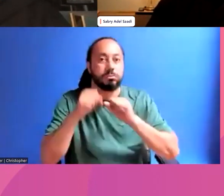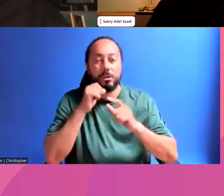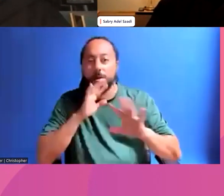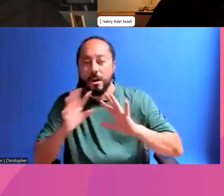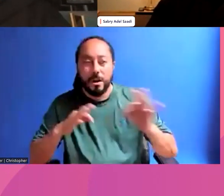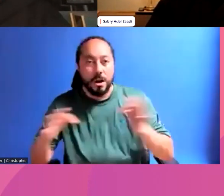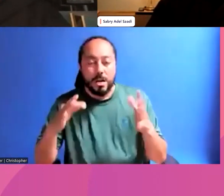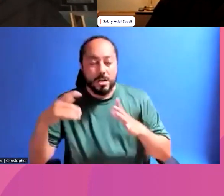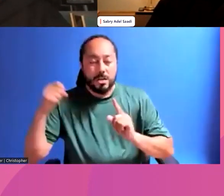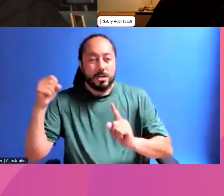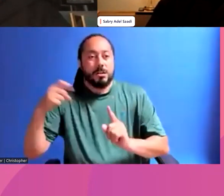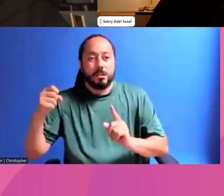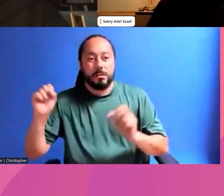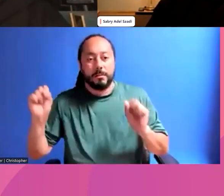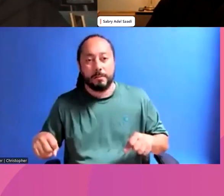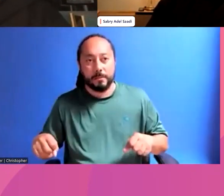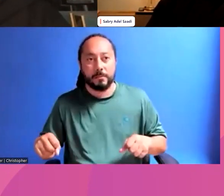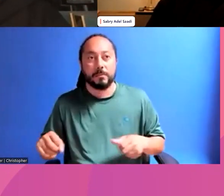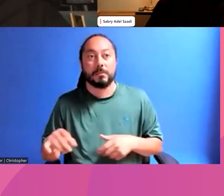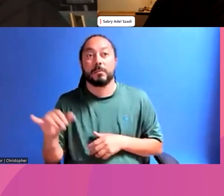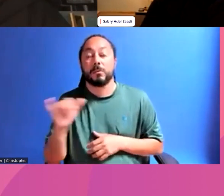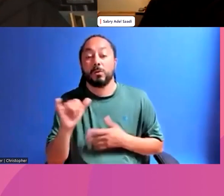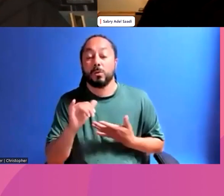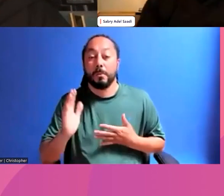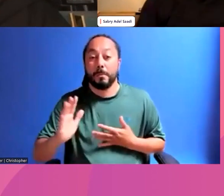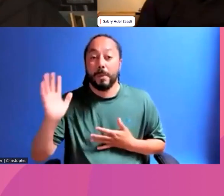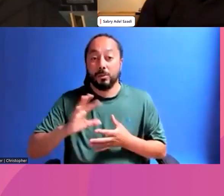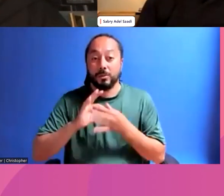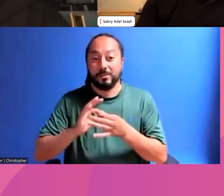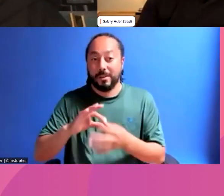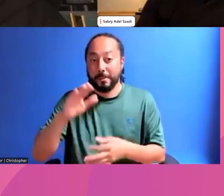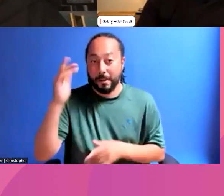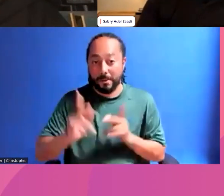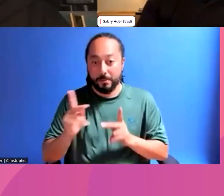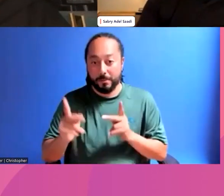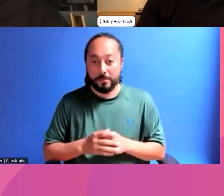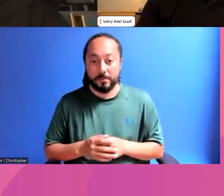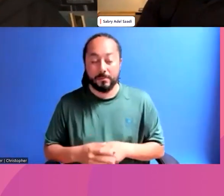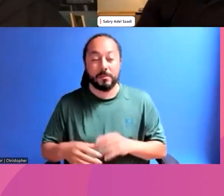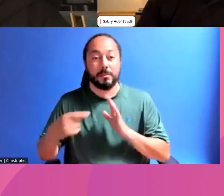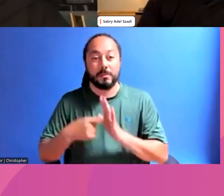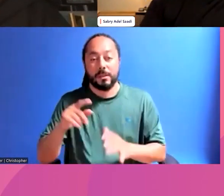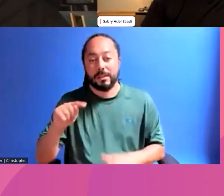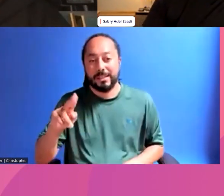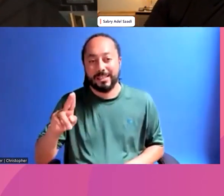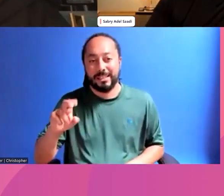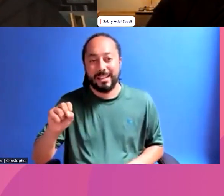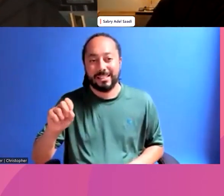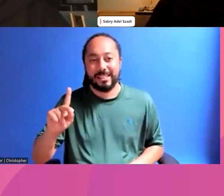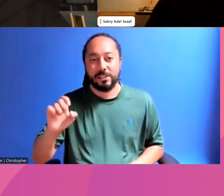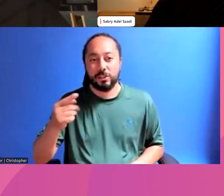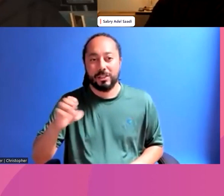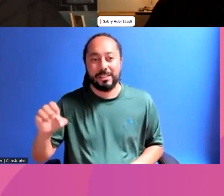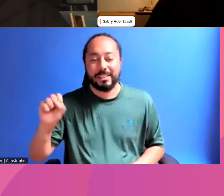reading about past relationships of Black people. So when I read about the Tuskegee syphilis experiment for the first